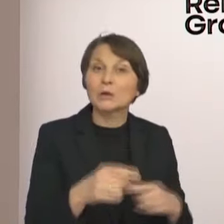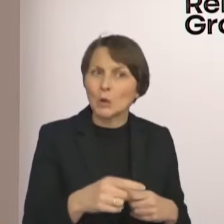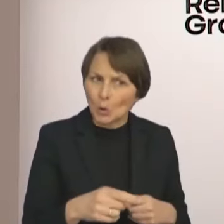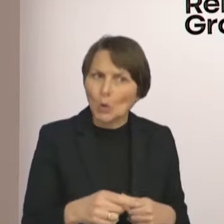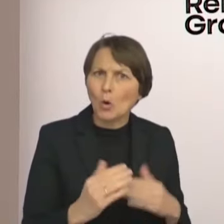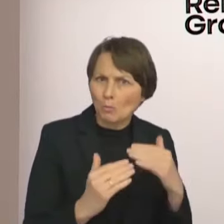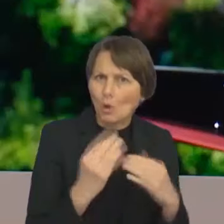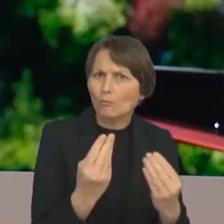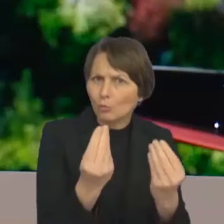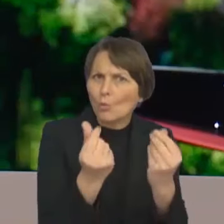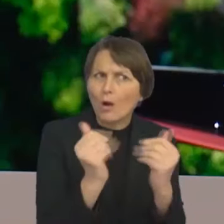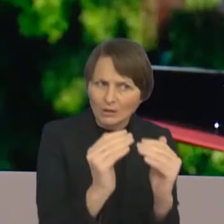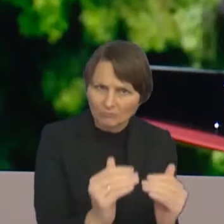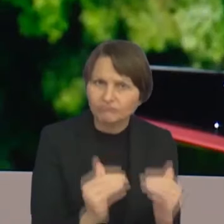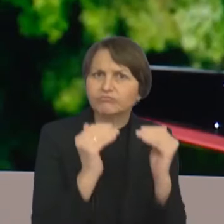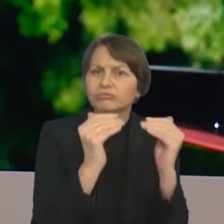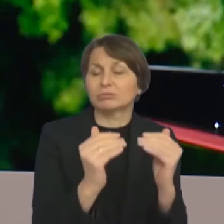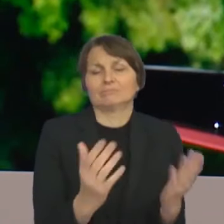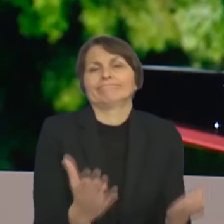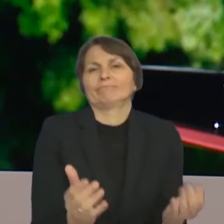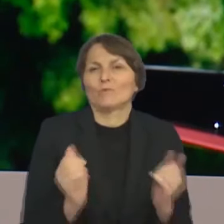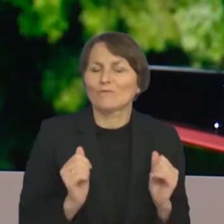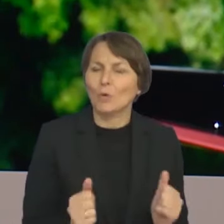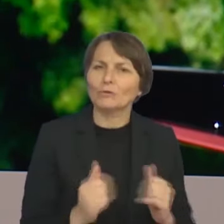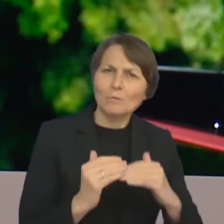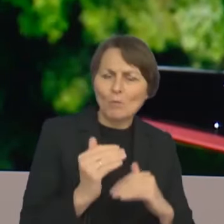requirements. And of course, we're working on that.